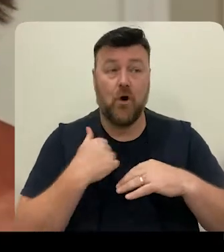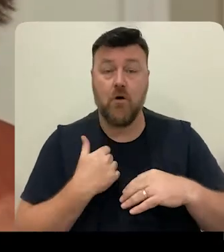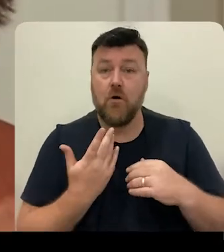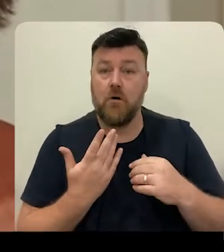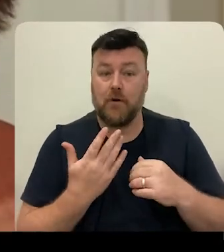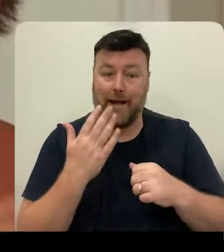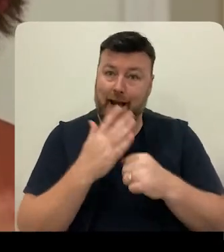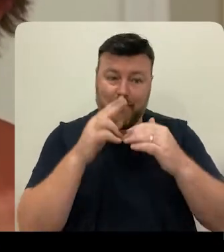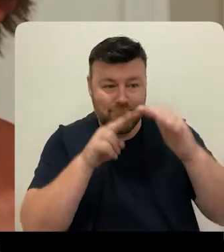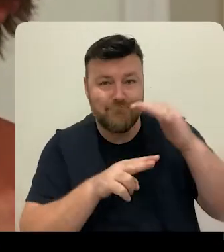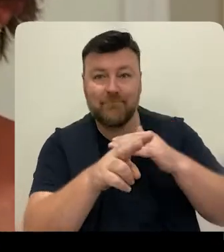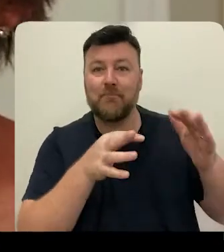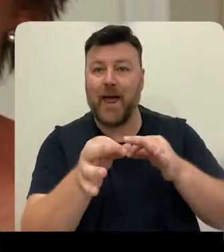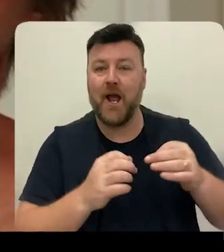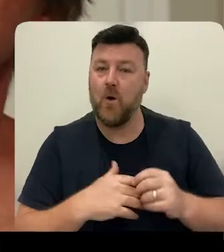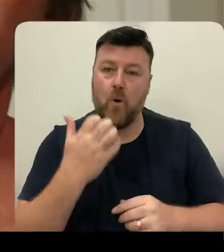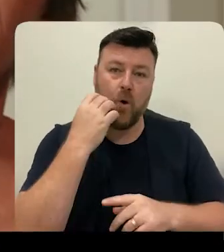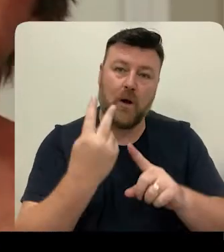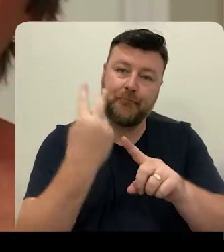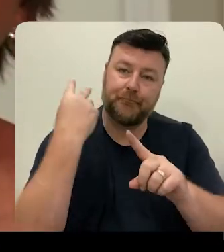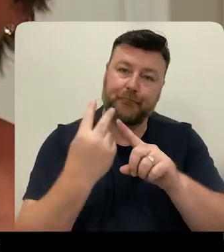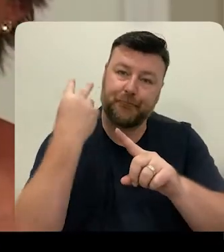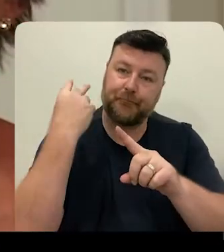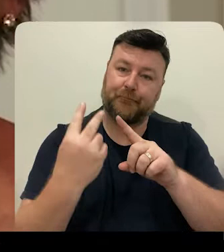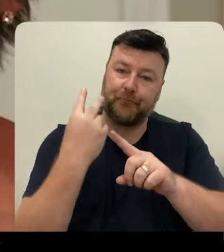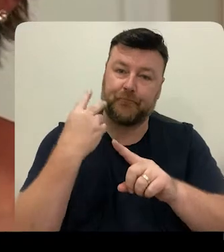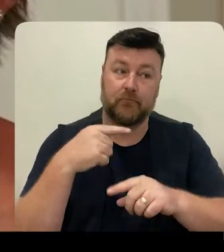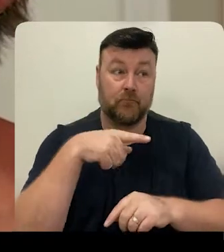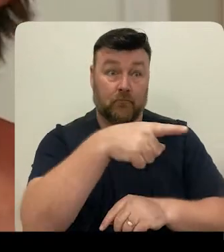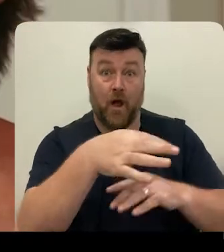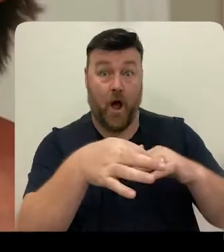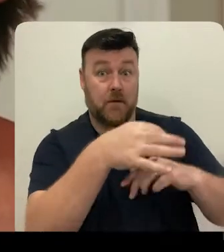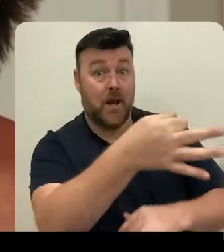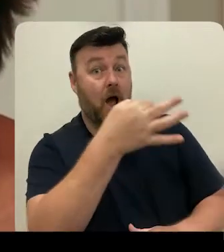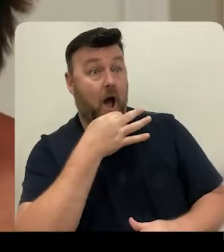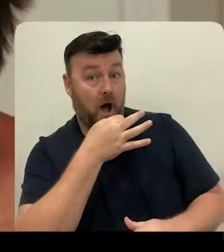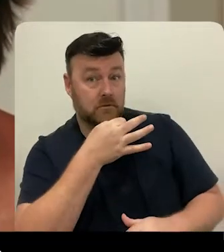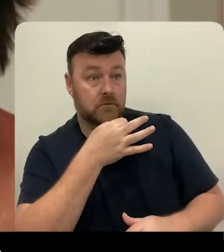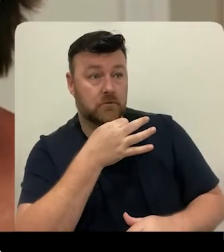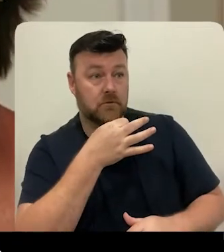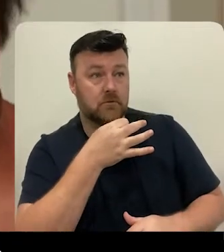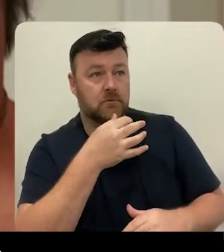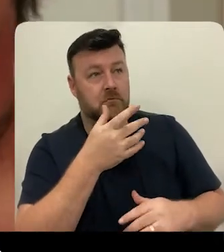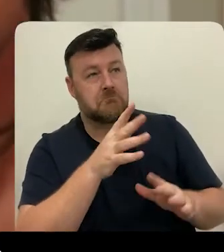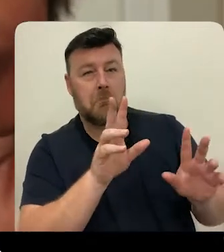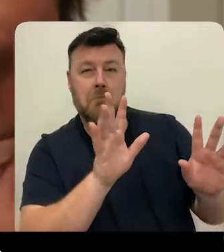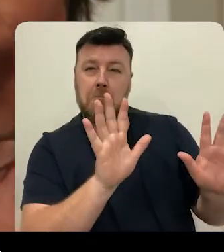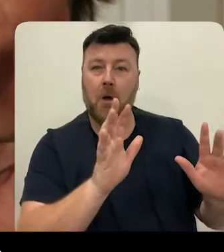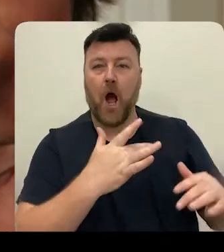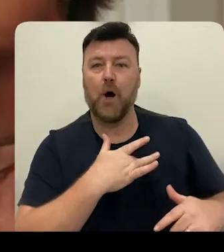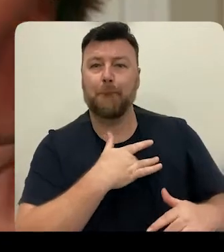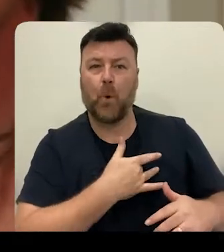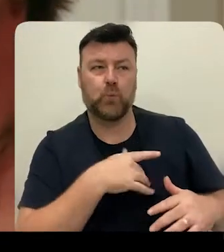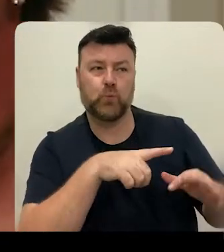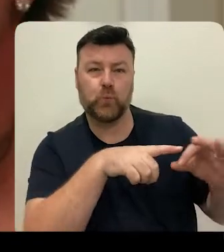hindsight how my husband would ask me a question and I wouldn't be able to share it, whether it be emotional. If it was emotional,